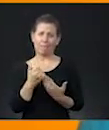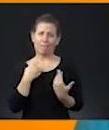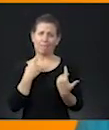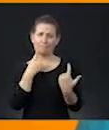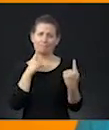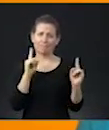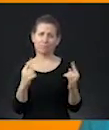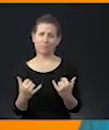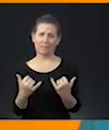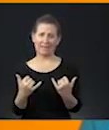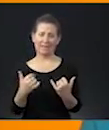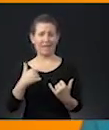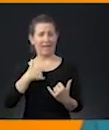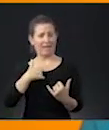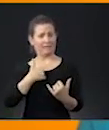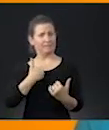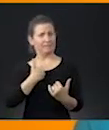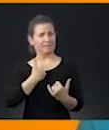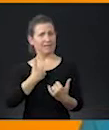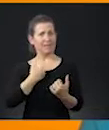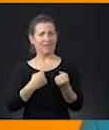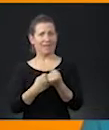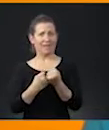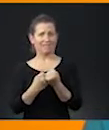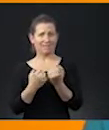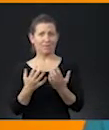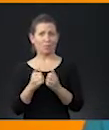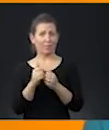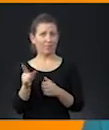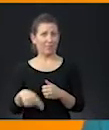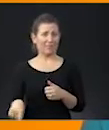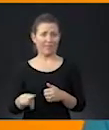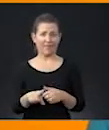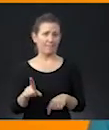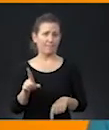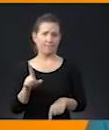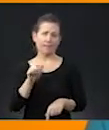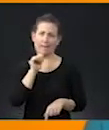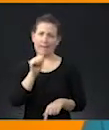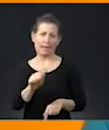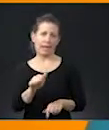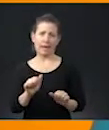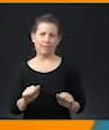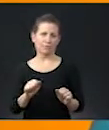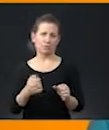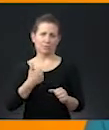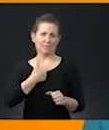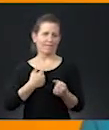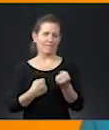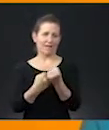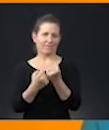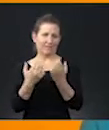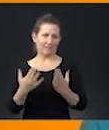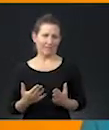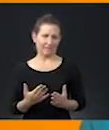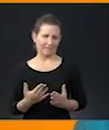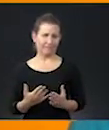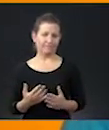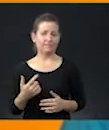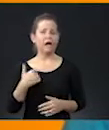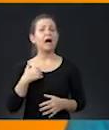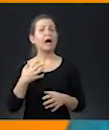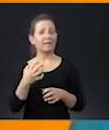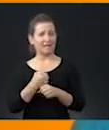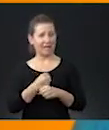I'm a self-advocate. Without them, I won't be able to be a self-advocate. I got the self-advocate award